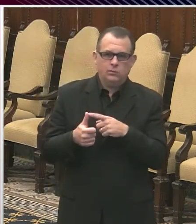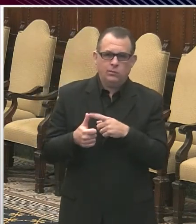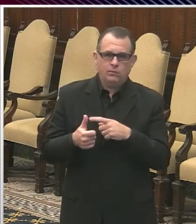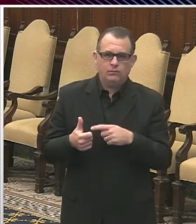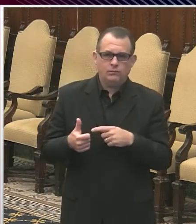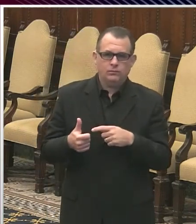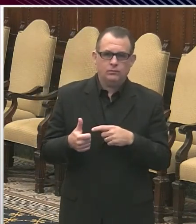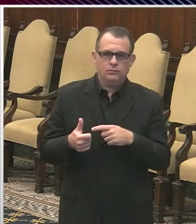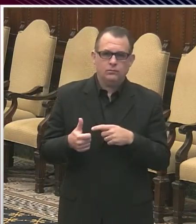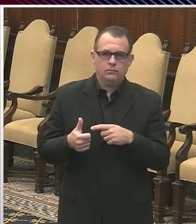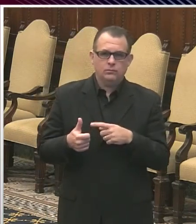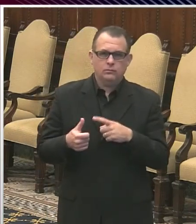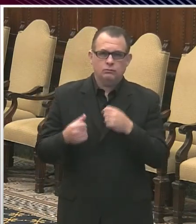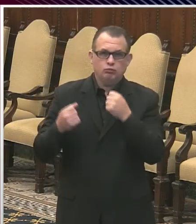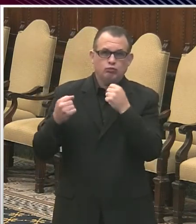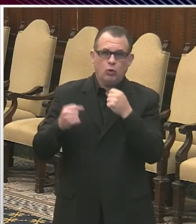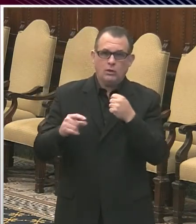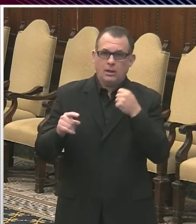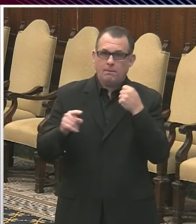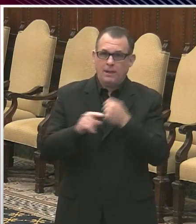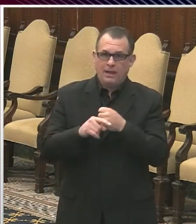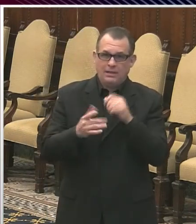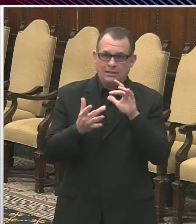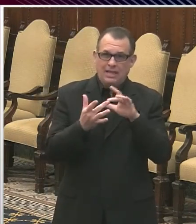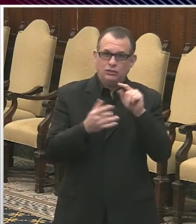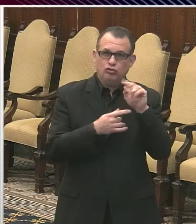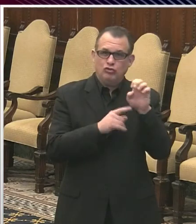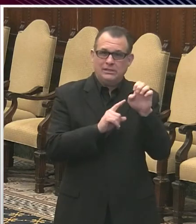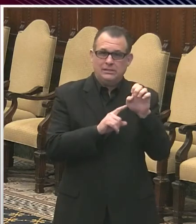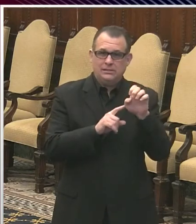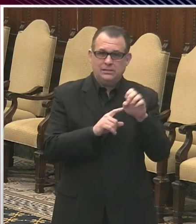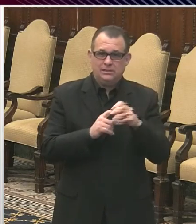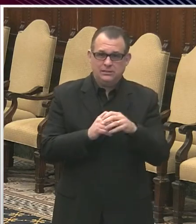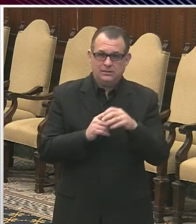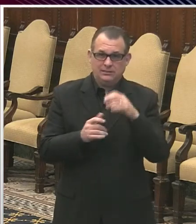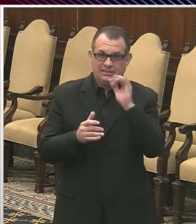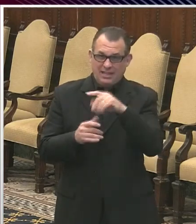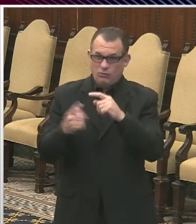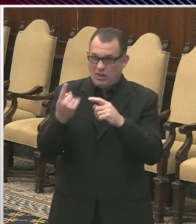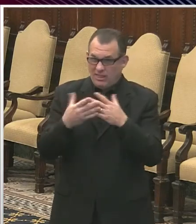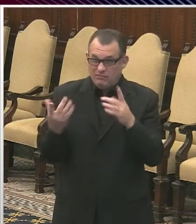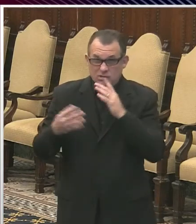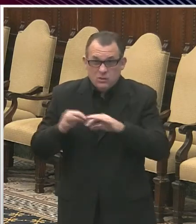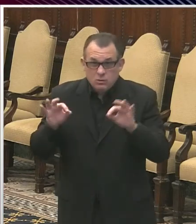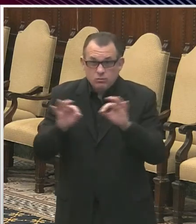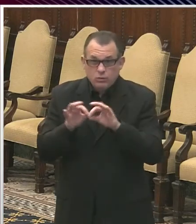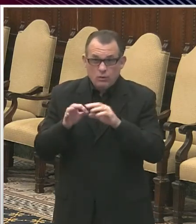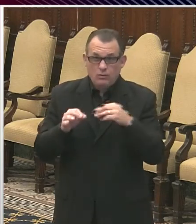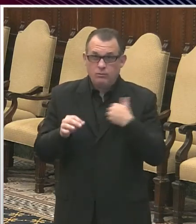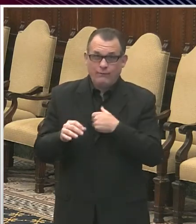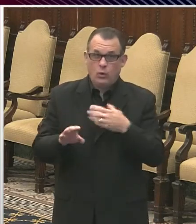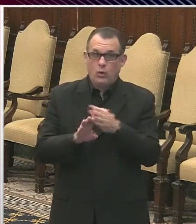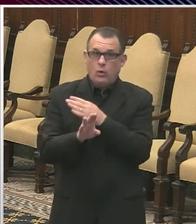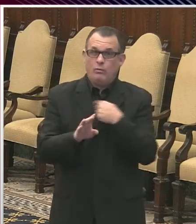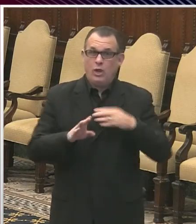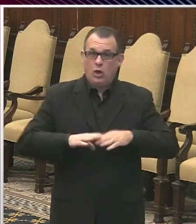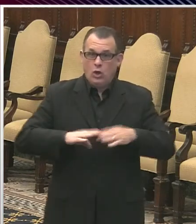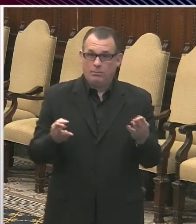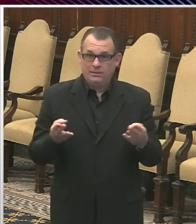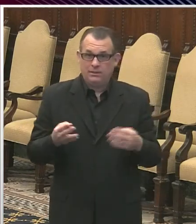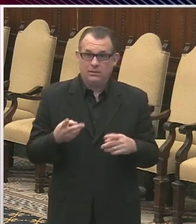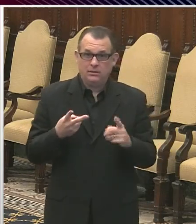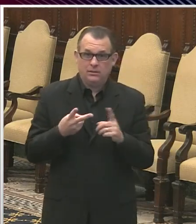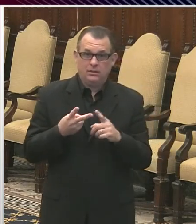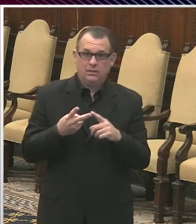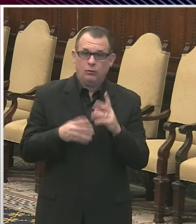robust contact tracing one of the things that's important for reopening? And what kind of